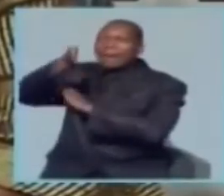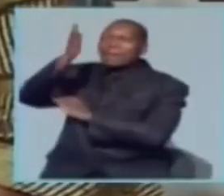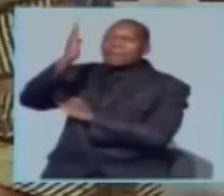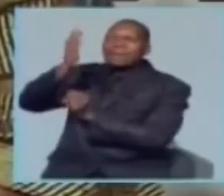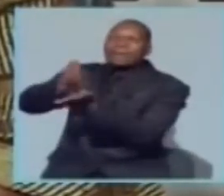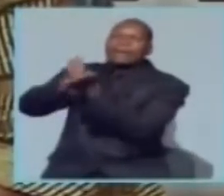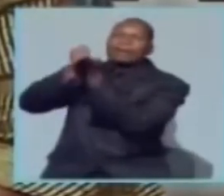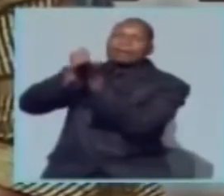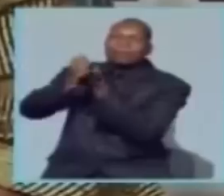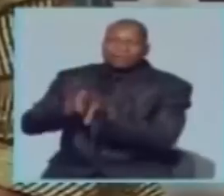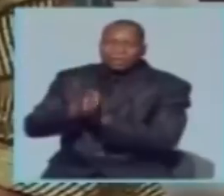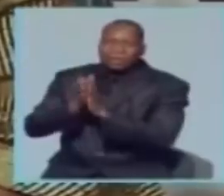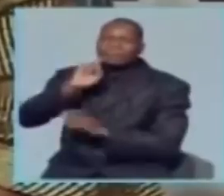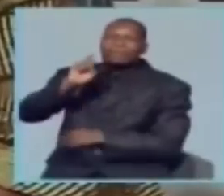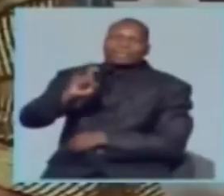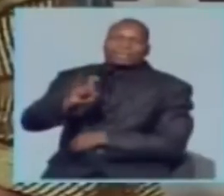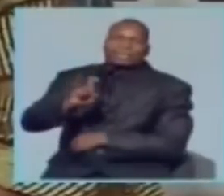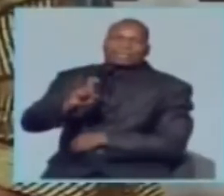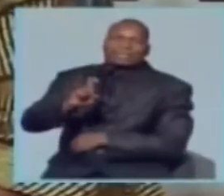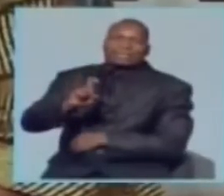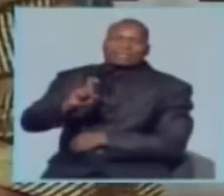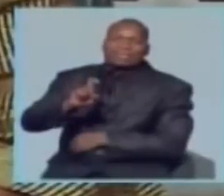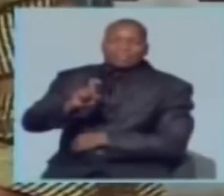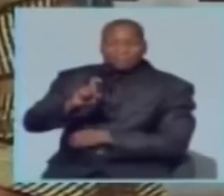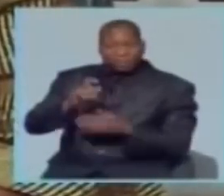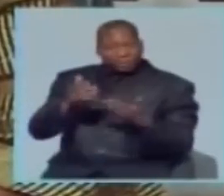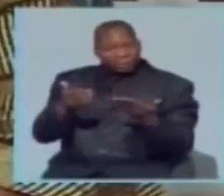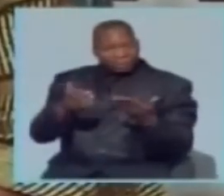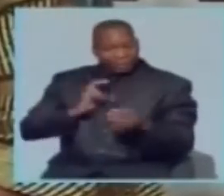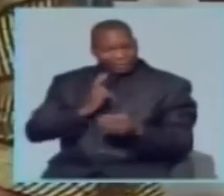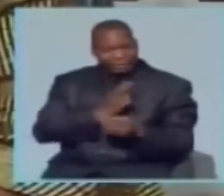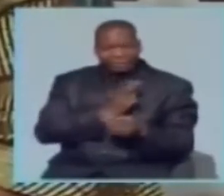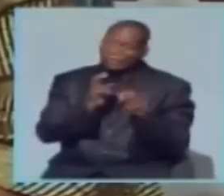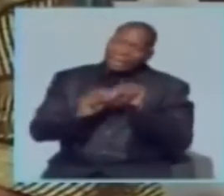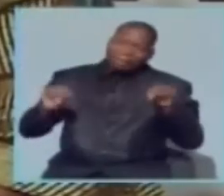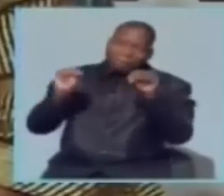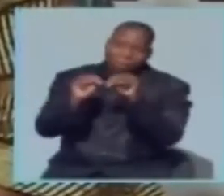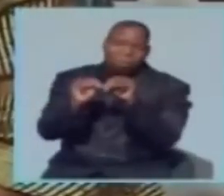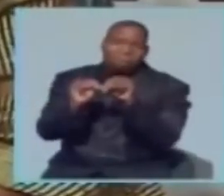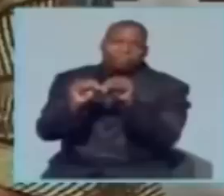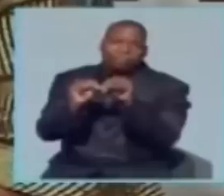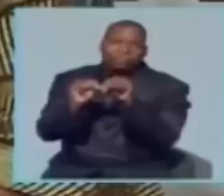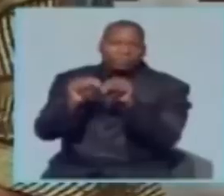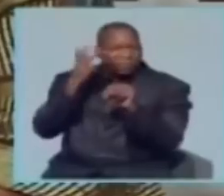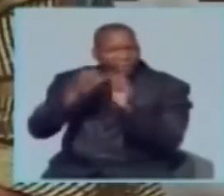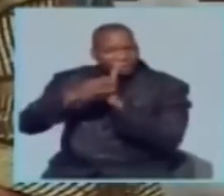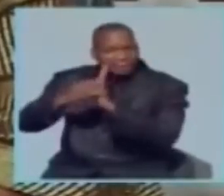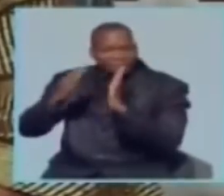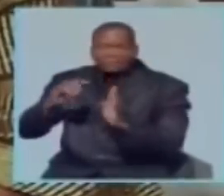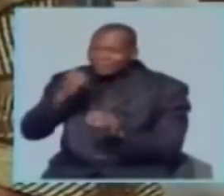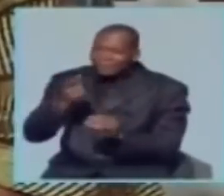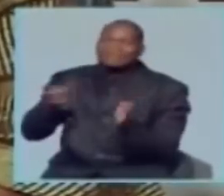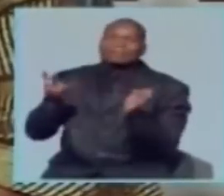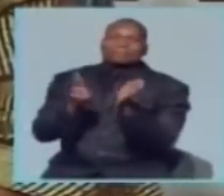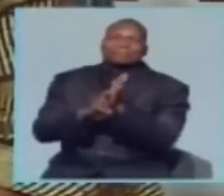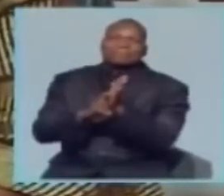help. So to many of us, it was only normal that the leadership of this country says, let's reaffirm once more